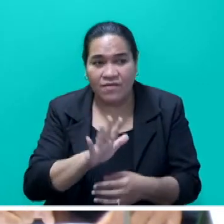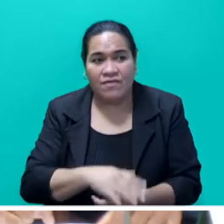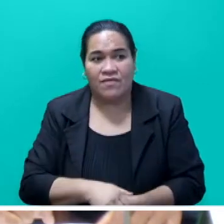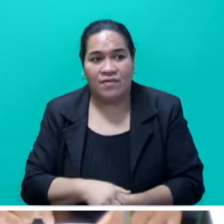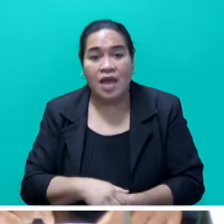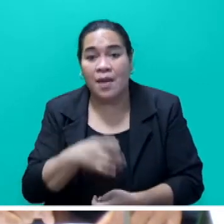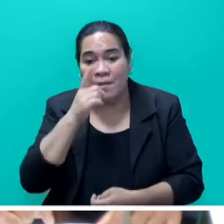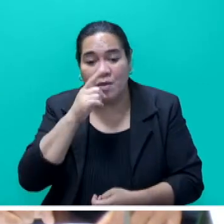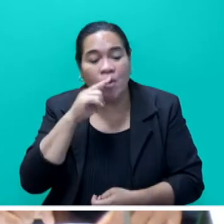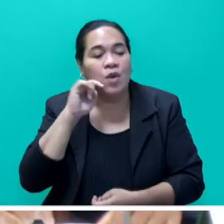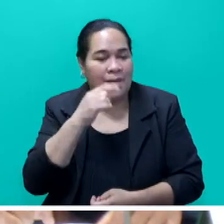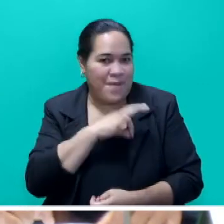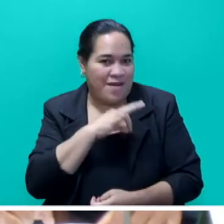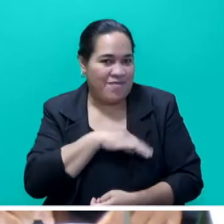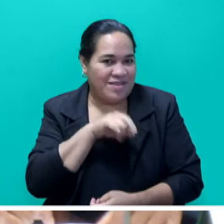individuals will benefit.